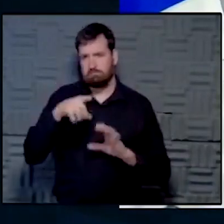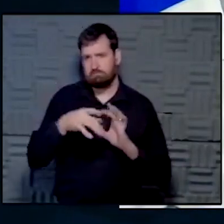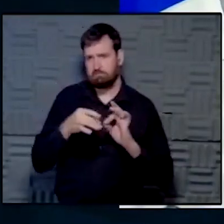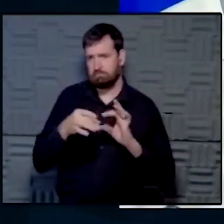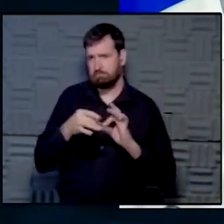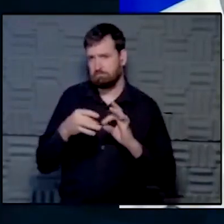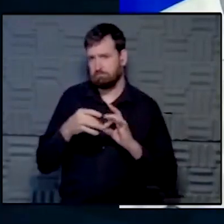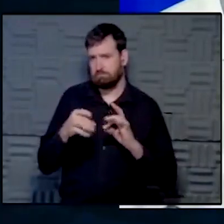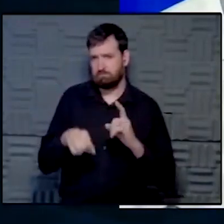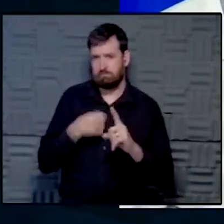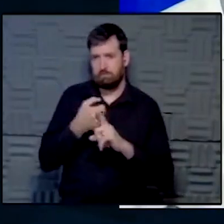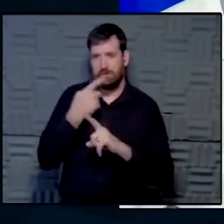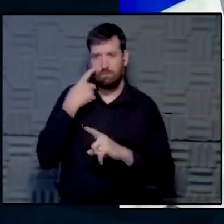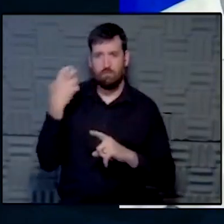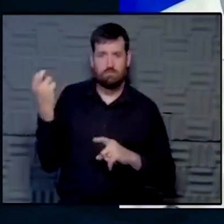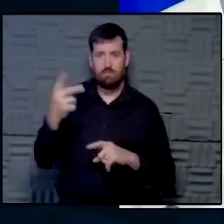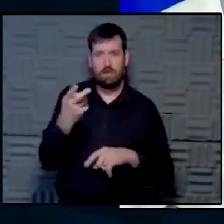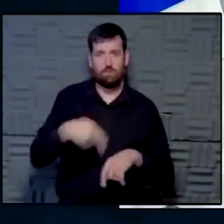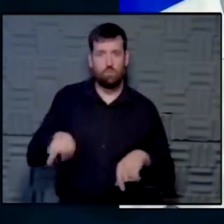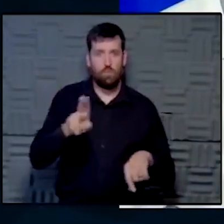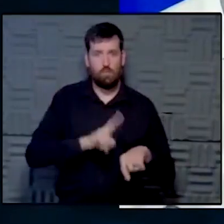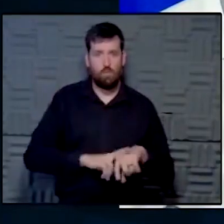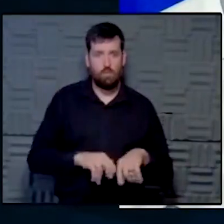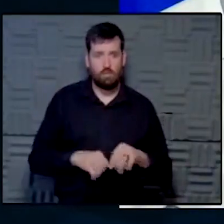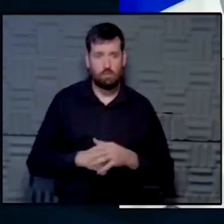could have in terms of getting back to normal life down the road.